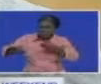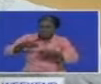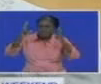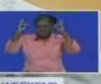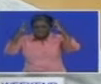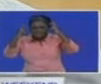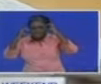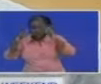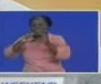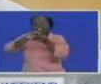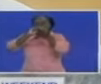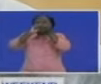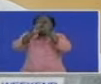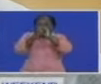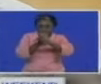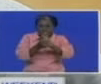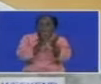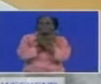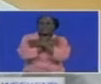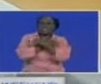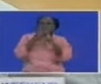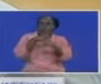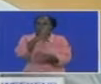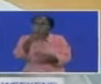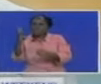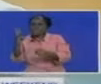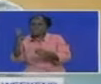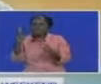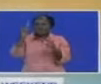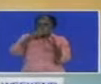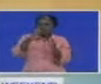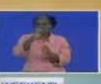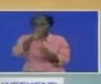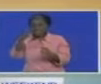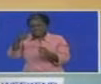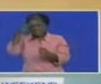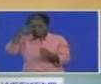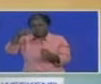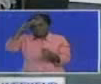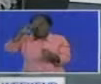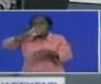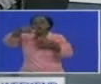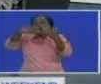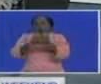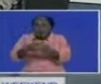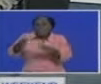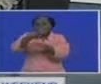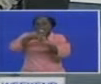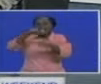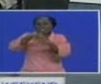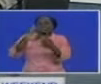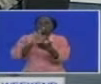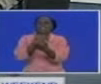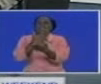issue of changing the shift from the West to the East, so that it becomes a policy that all of us as a nation share. All right,